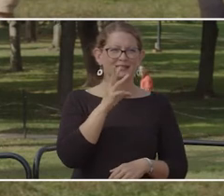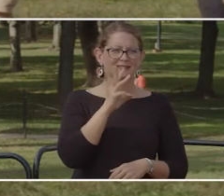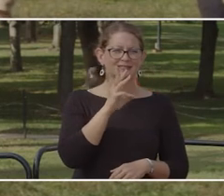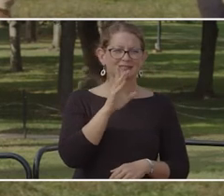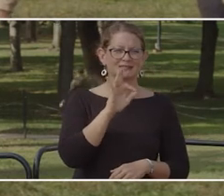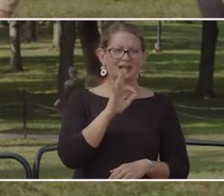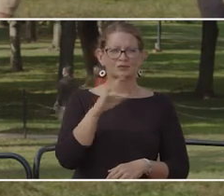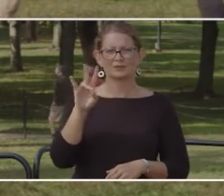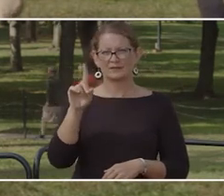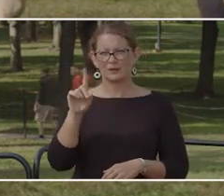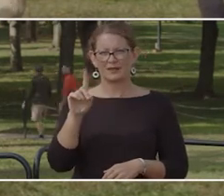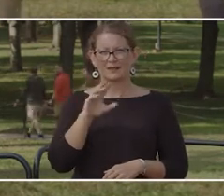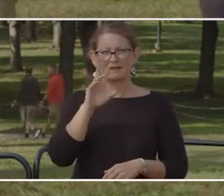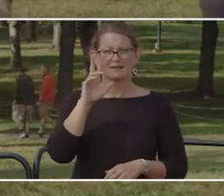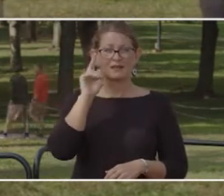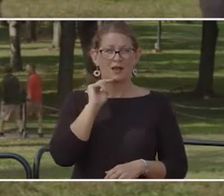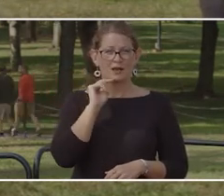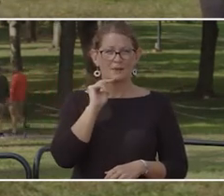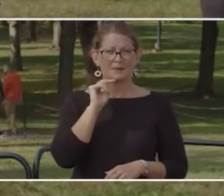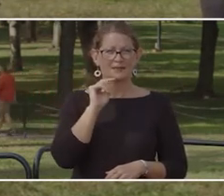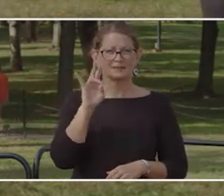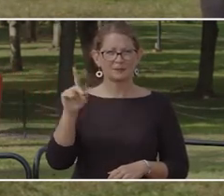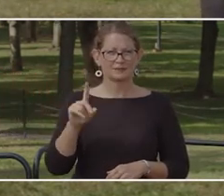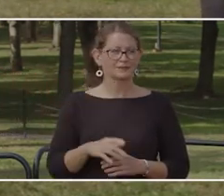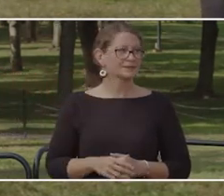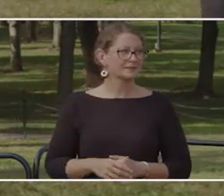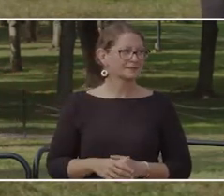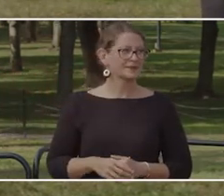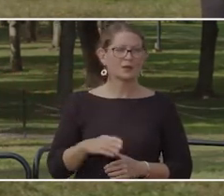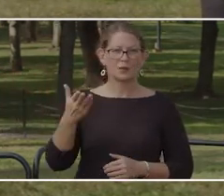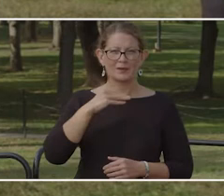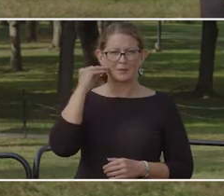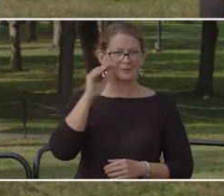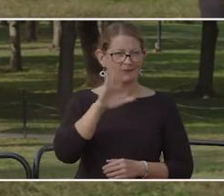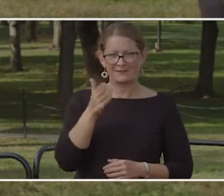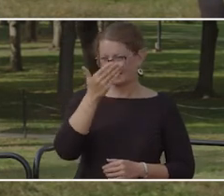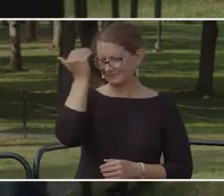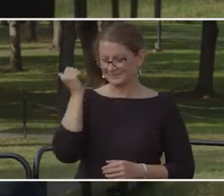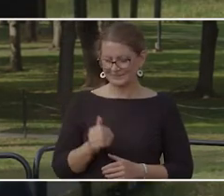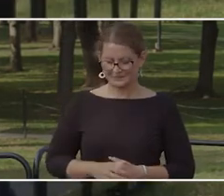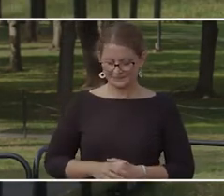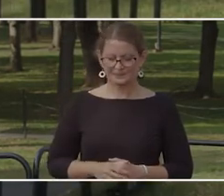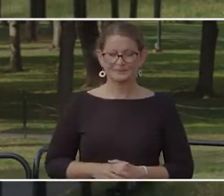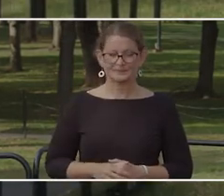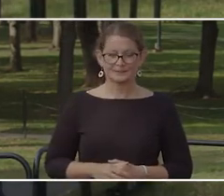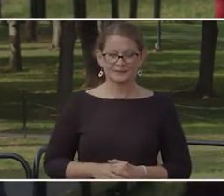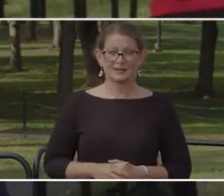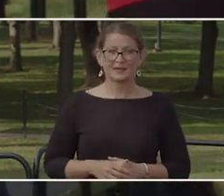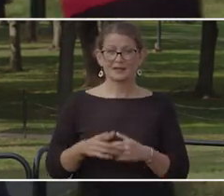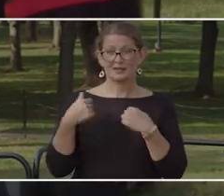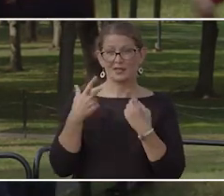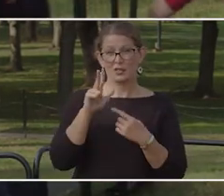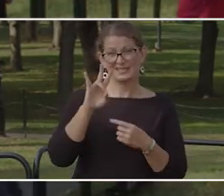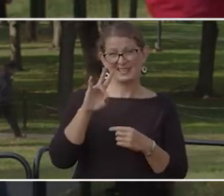1969 to 1971, Vietnam, 1971. Welcome home, never forget. It's been 37